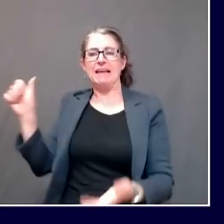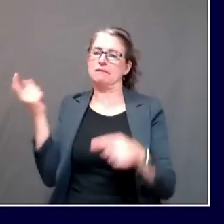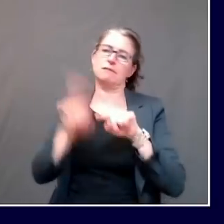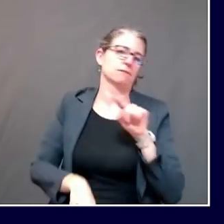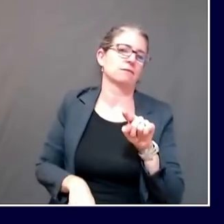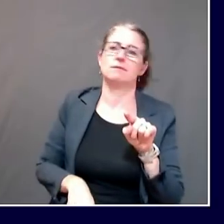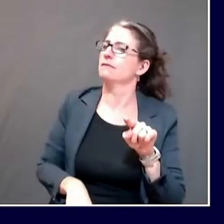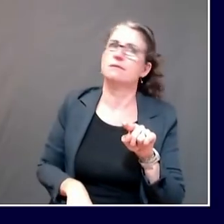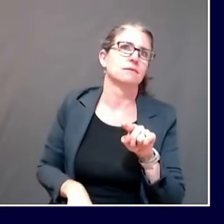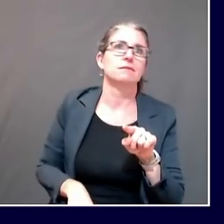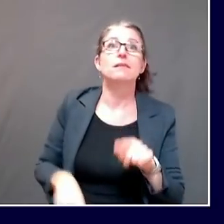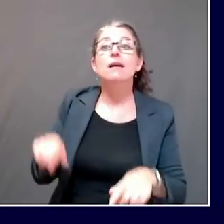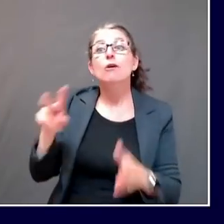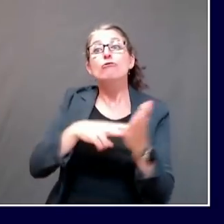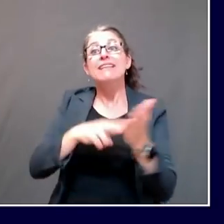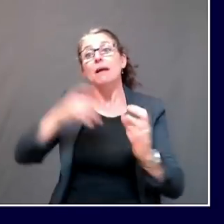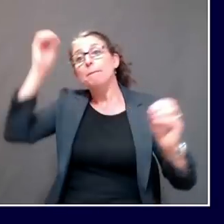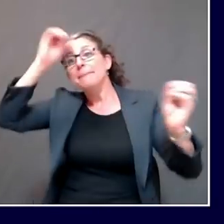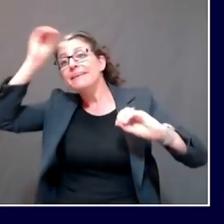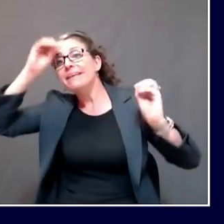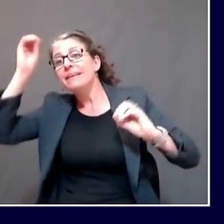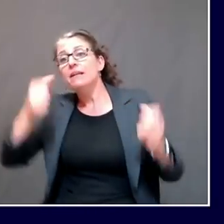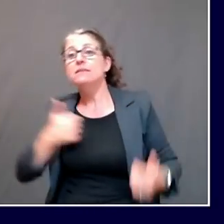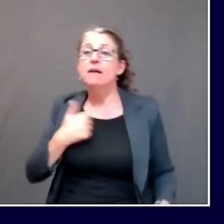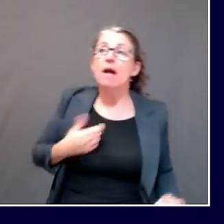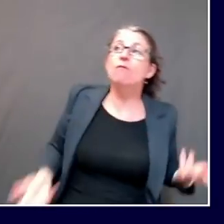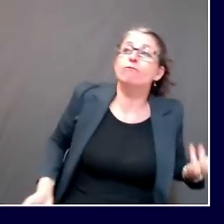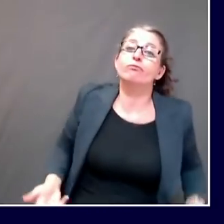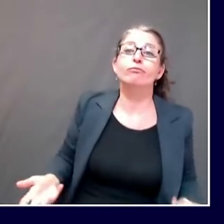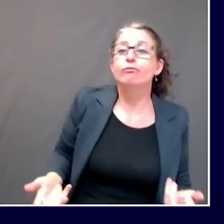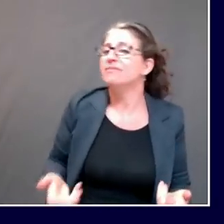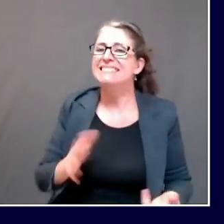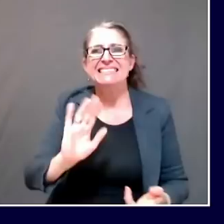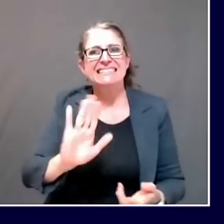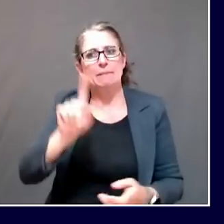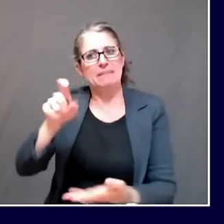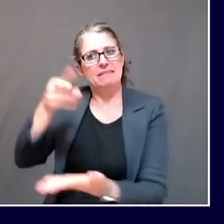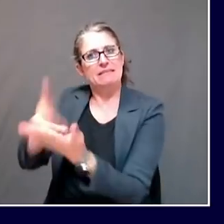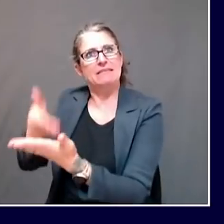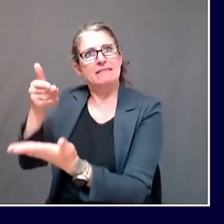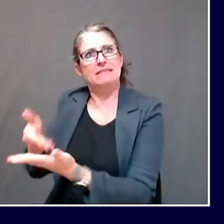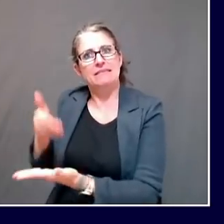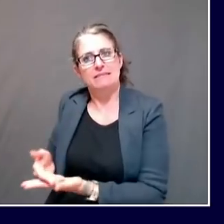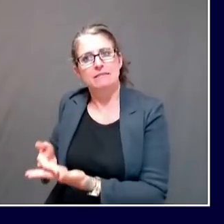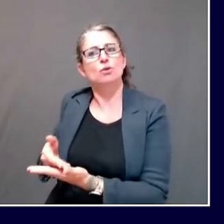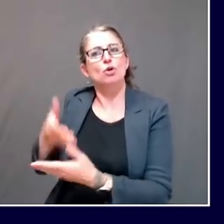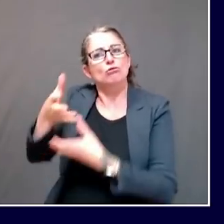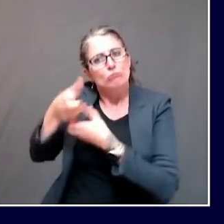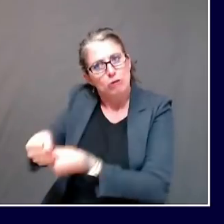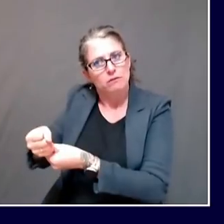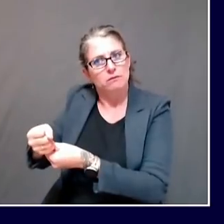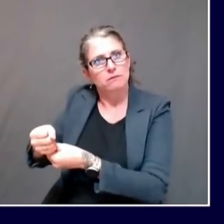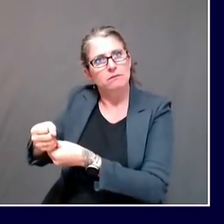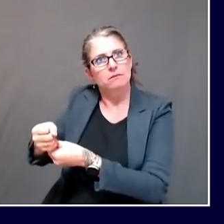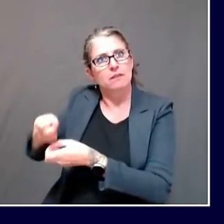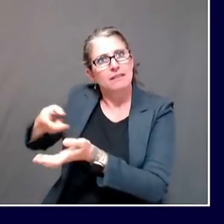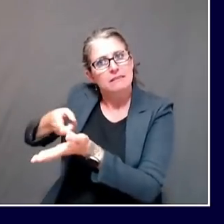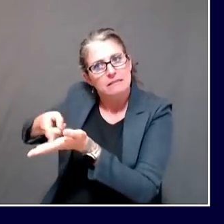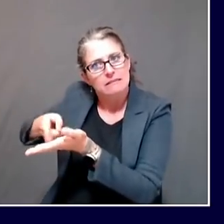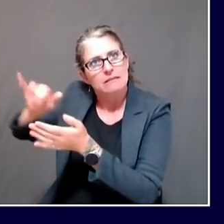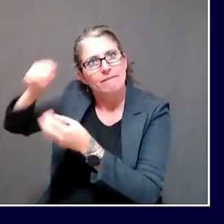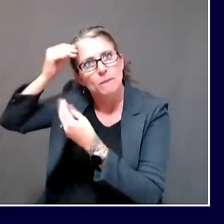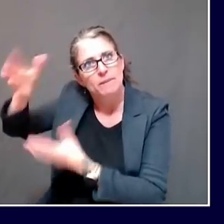upon those trusted sources of information. For me personally, it's the US CDC, and specifically within the